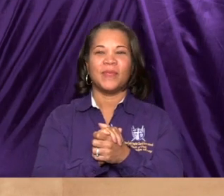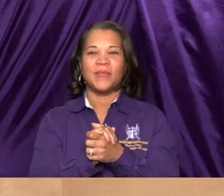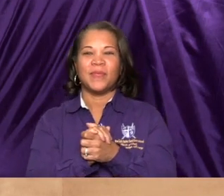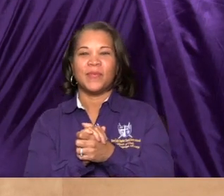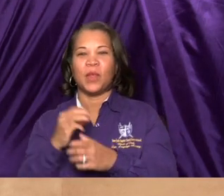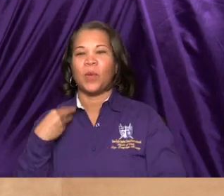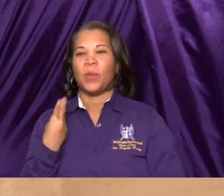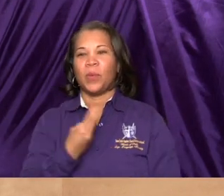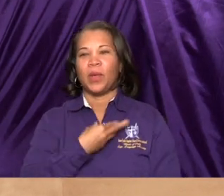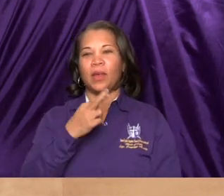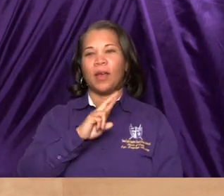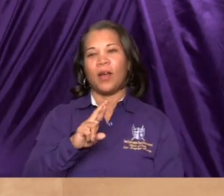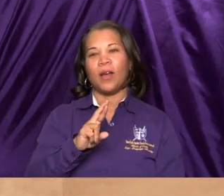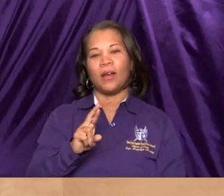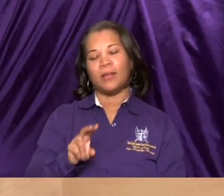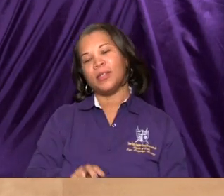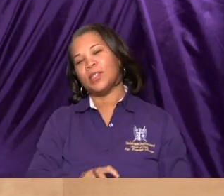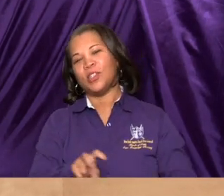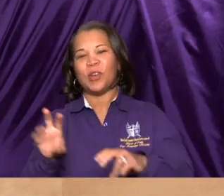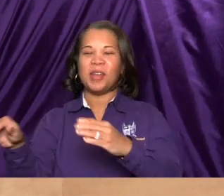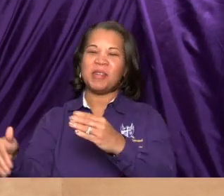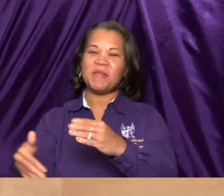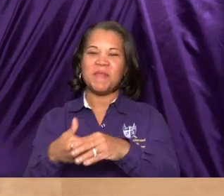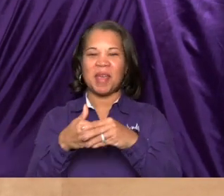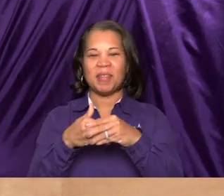We are on this journey of marriage,